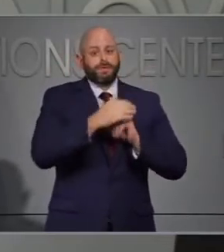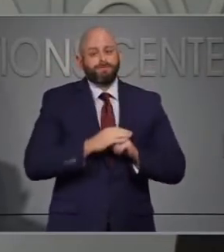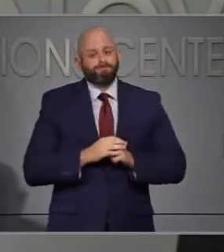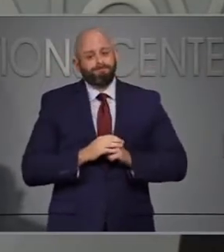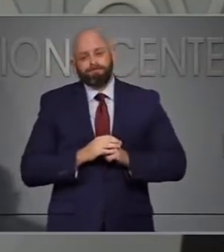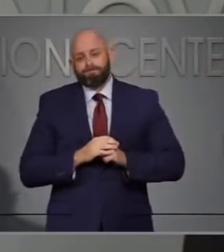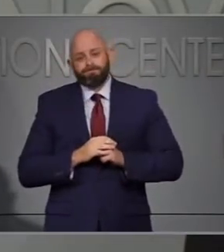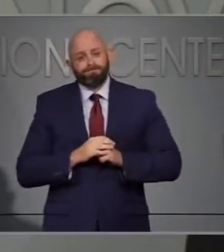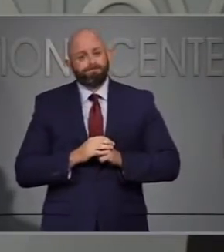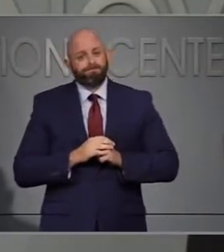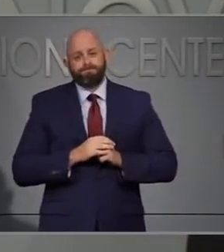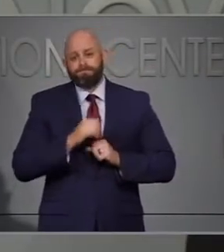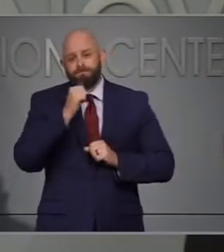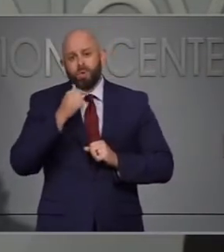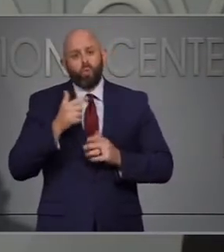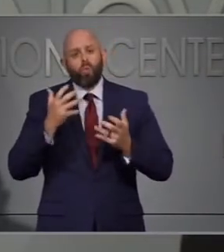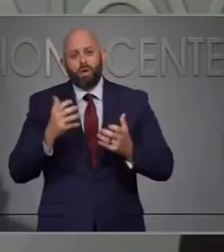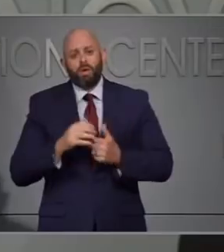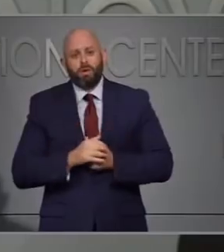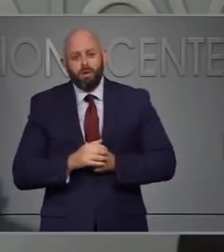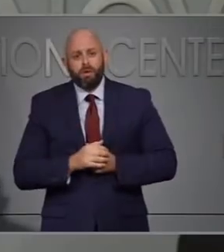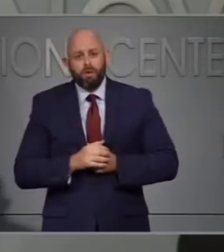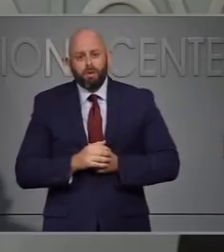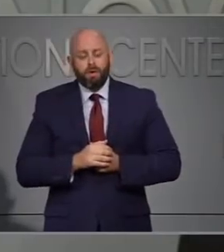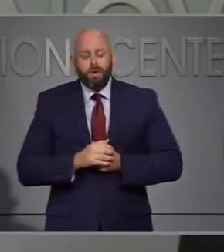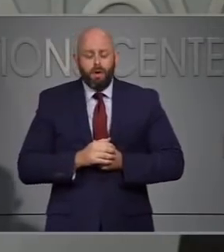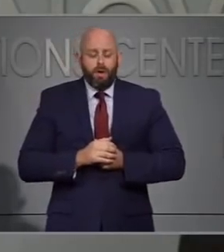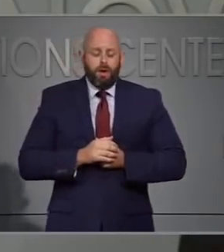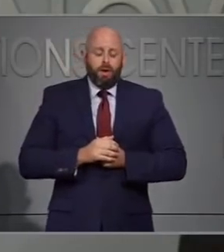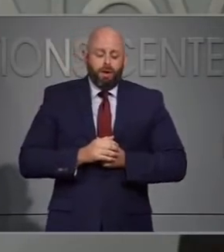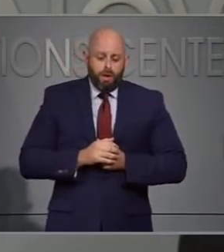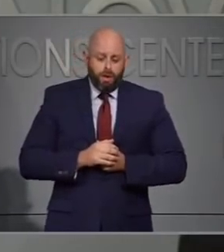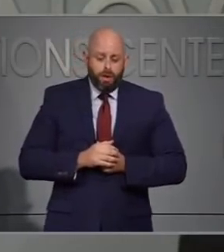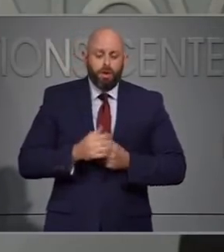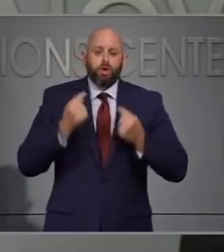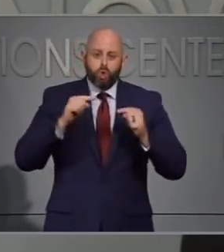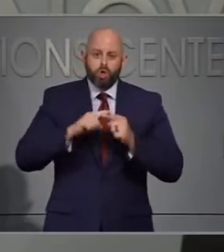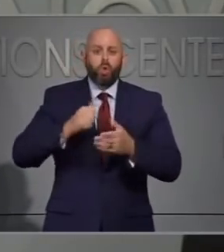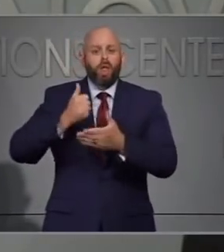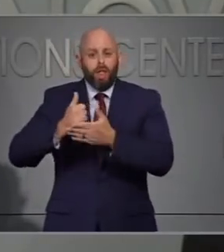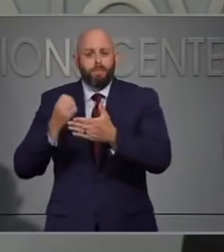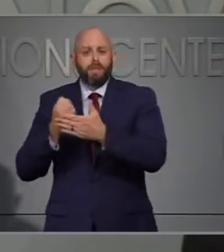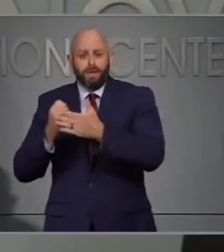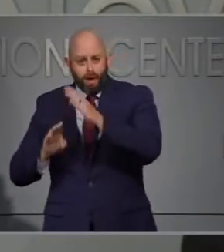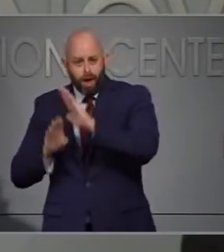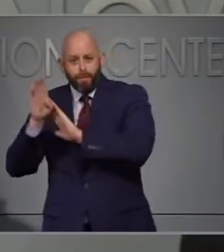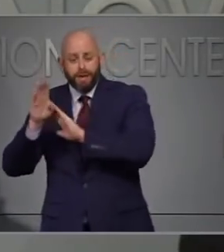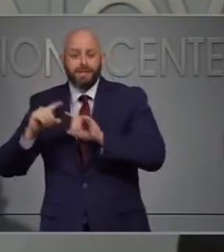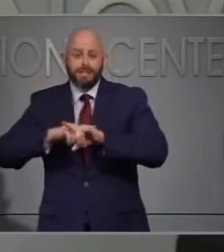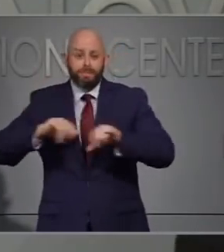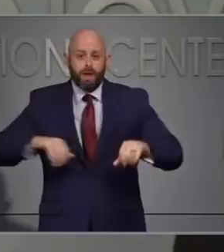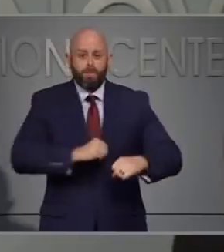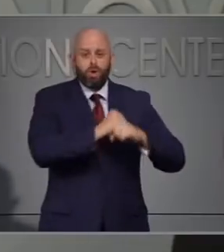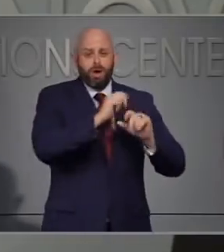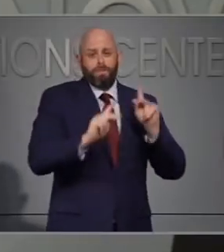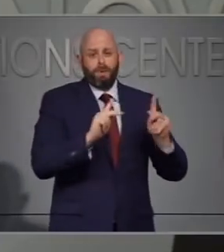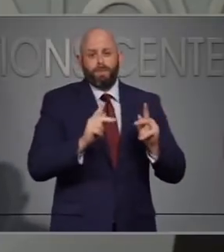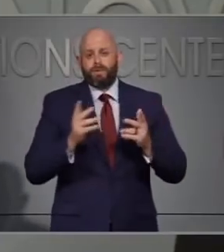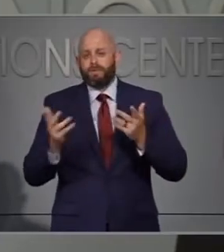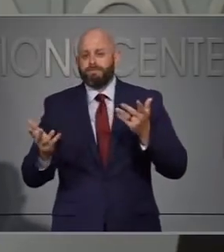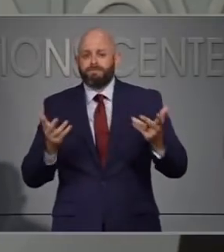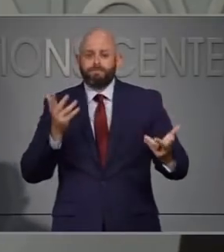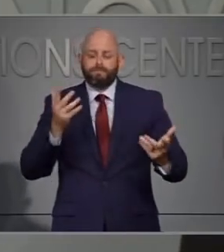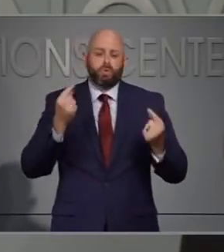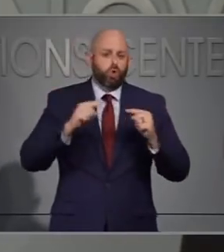the direction that we want. We are trying to find the right balance here between reigniting the economy and protecting the public